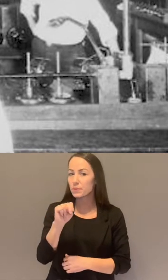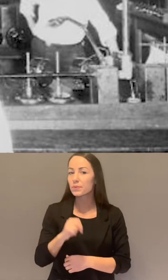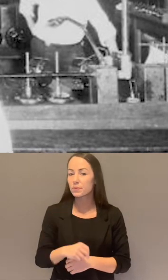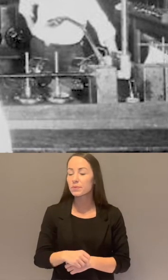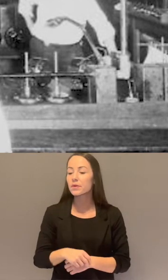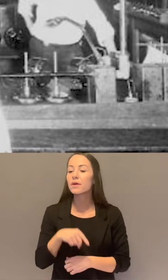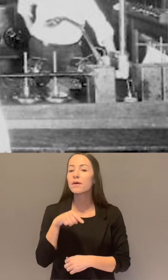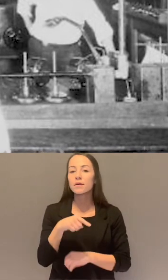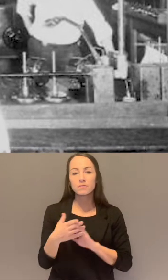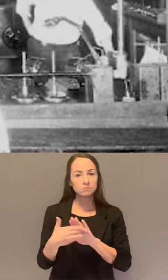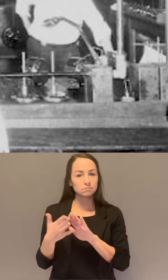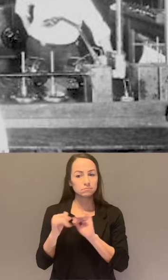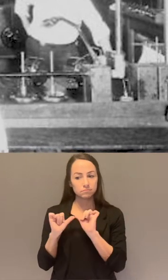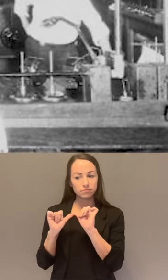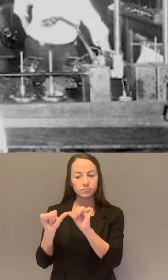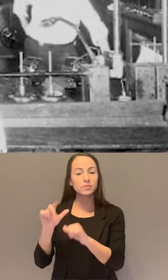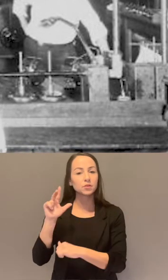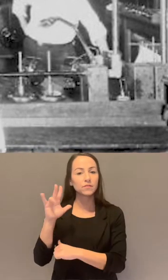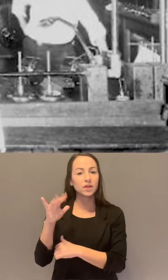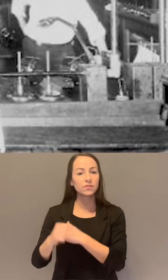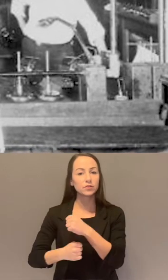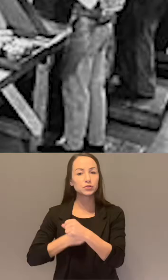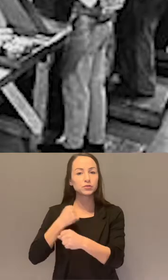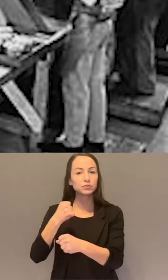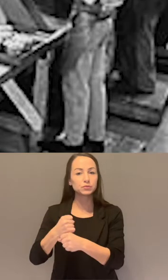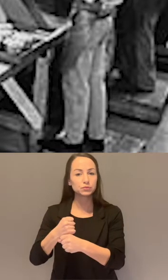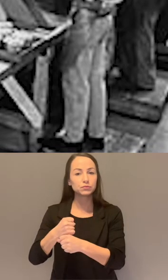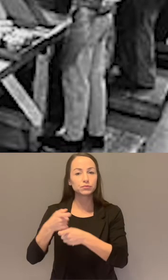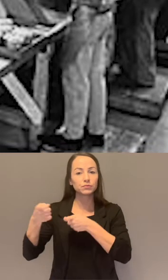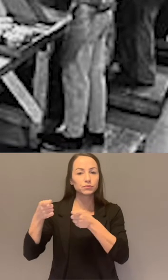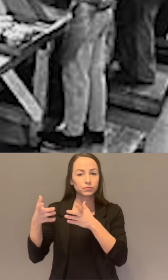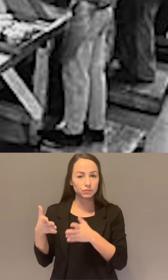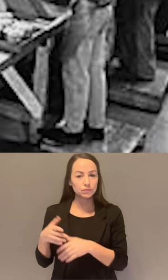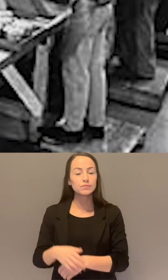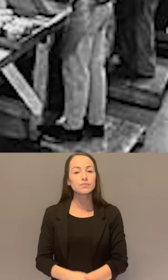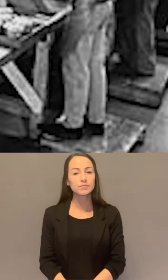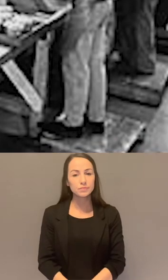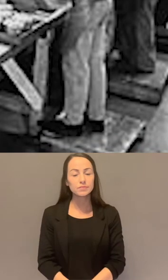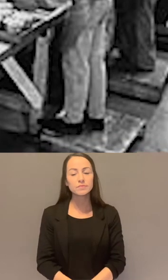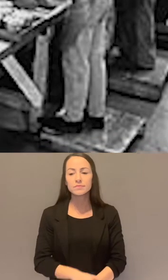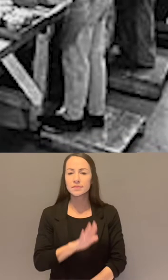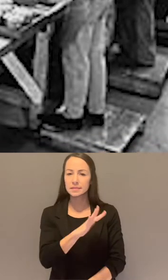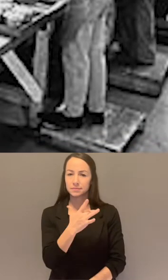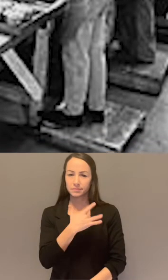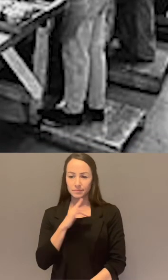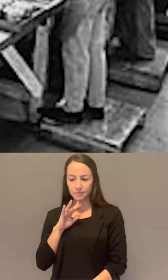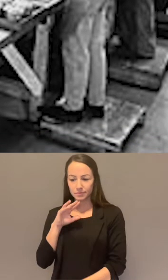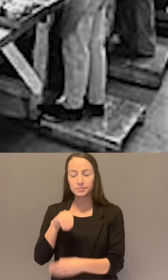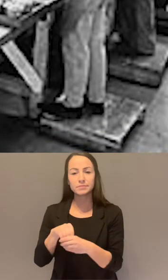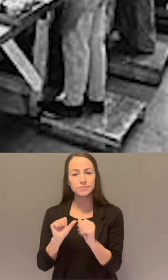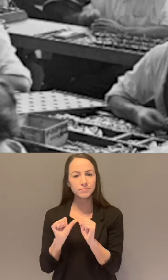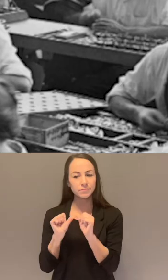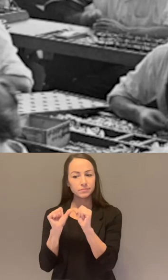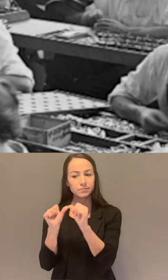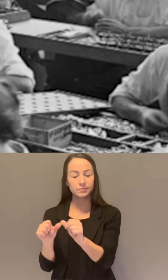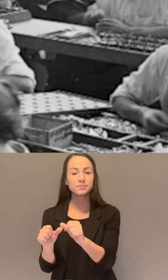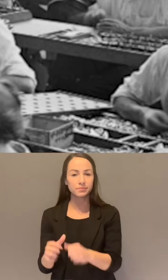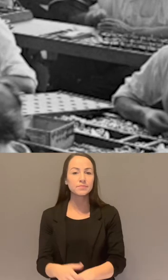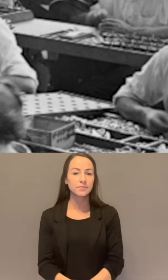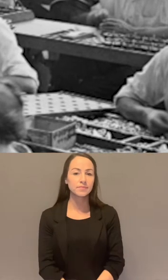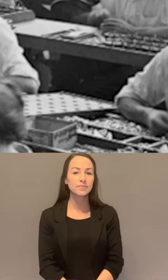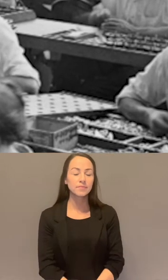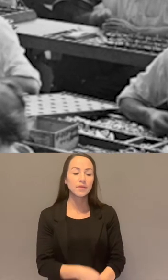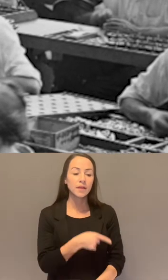than 35 years as the president. It was a passion of his to carry that on and to work very